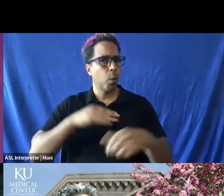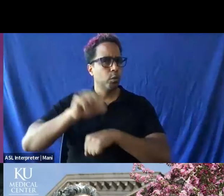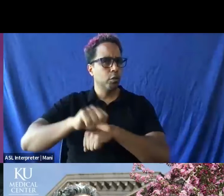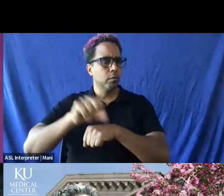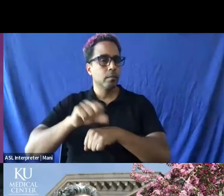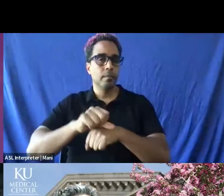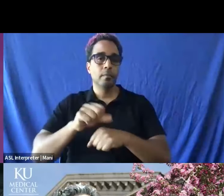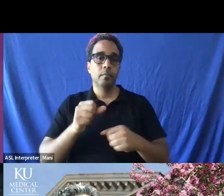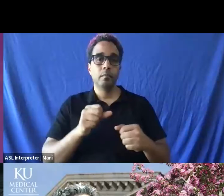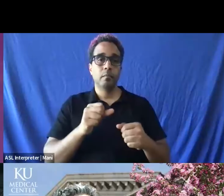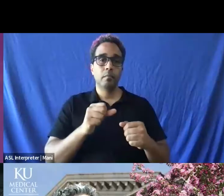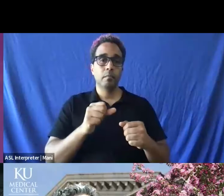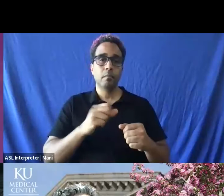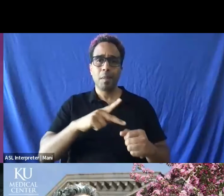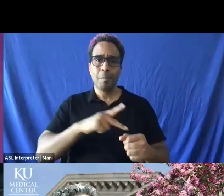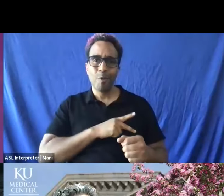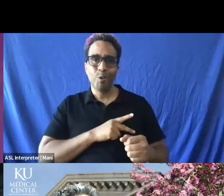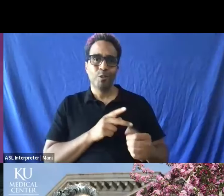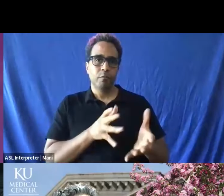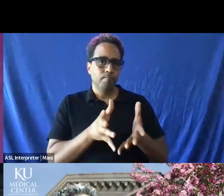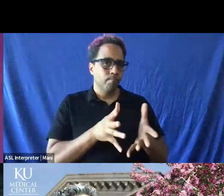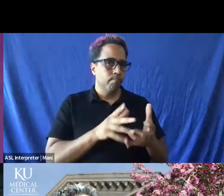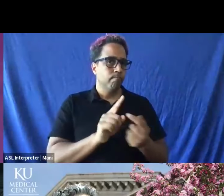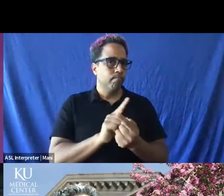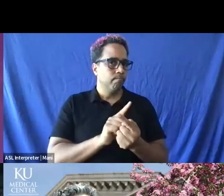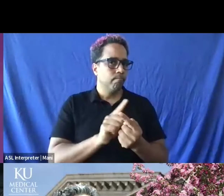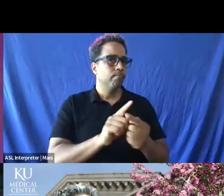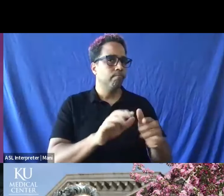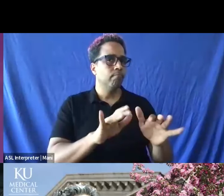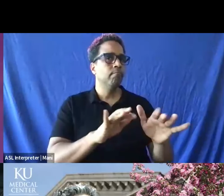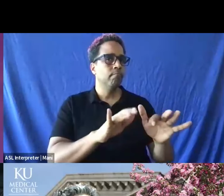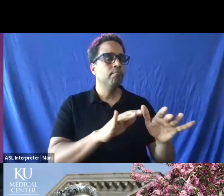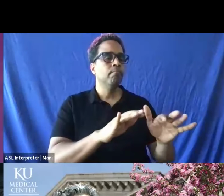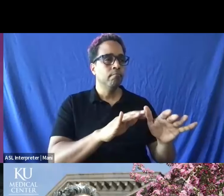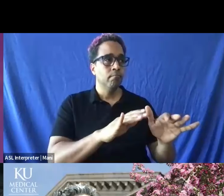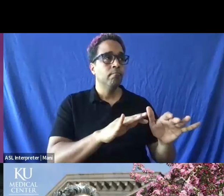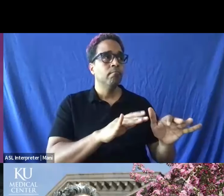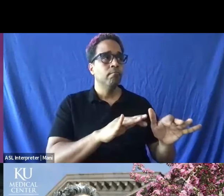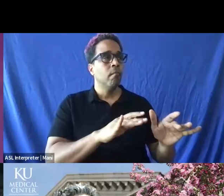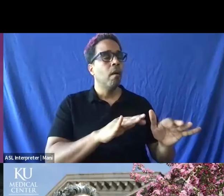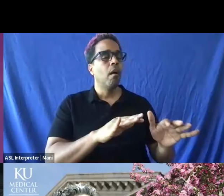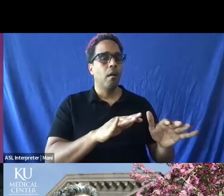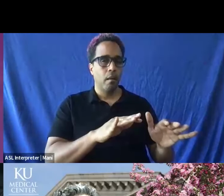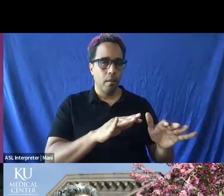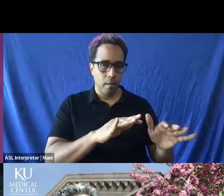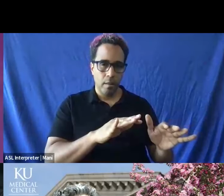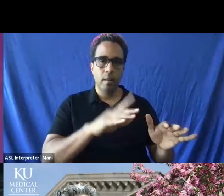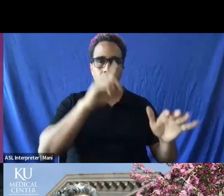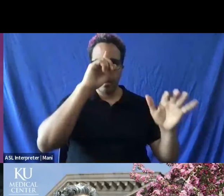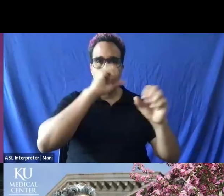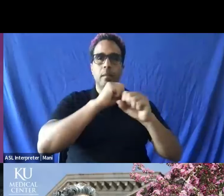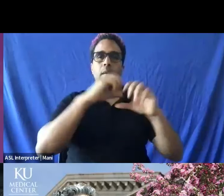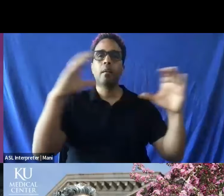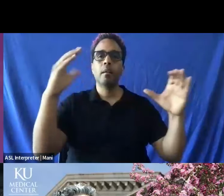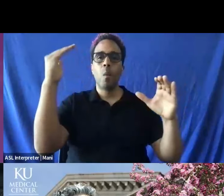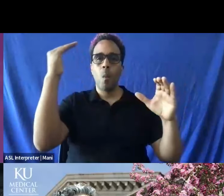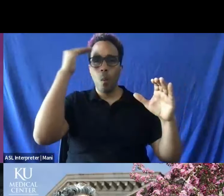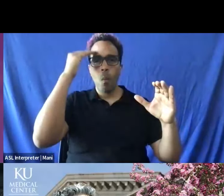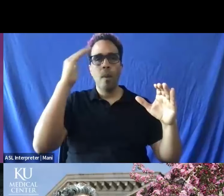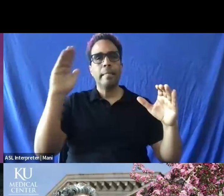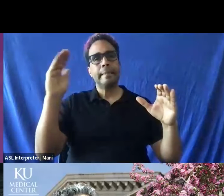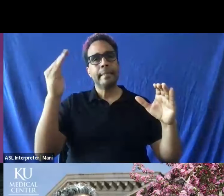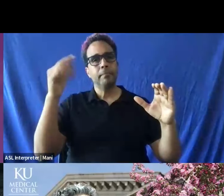know people on a personal level, I think then allows you to be able to identify and say, well, this is the space that I